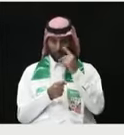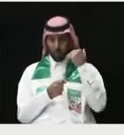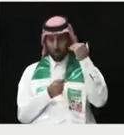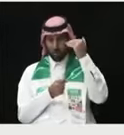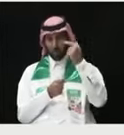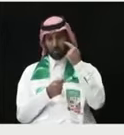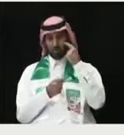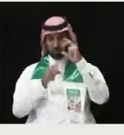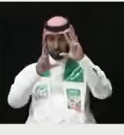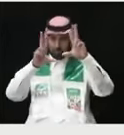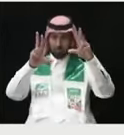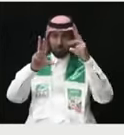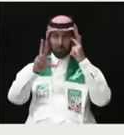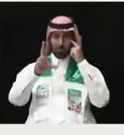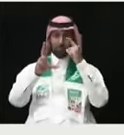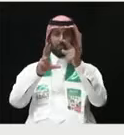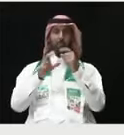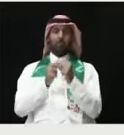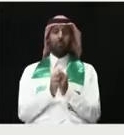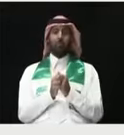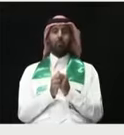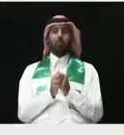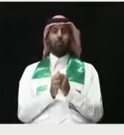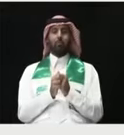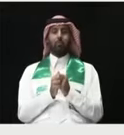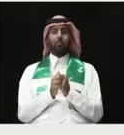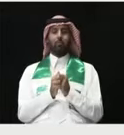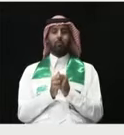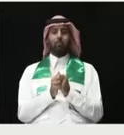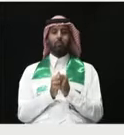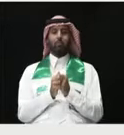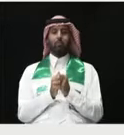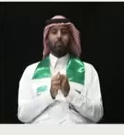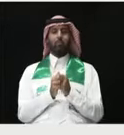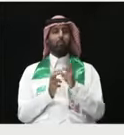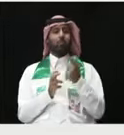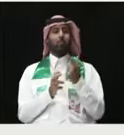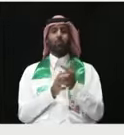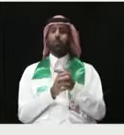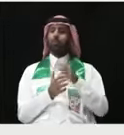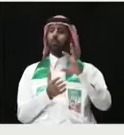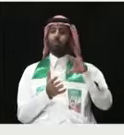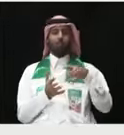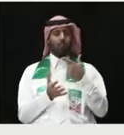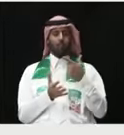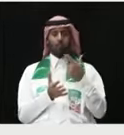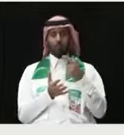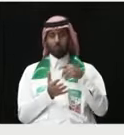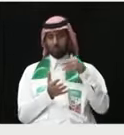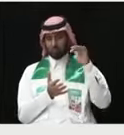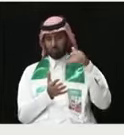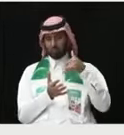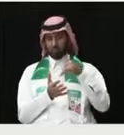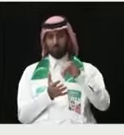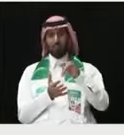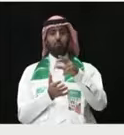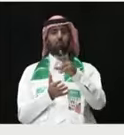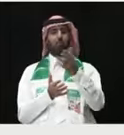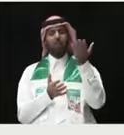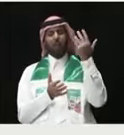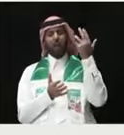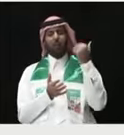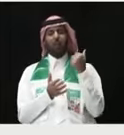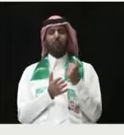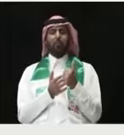watched. Affirmative sentence. Next, where did you go yesterday? This is a key